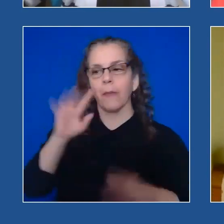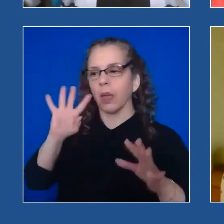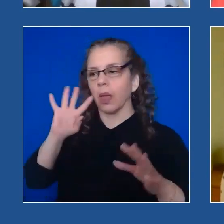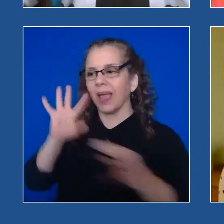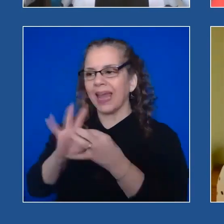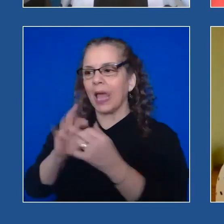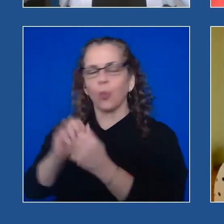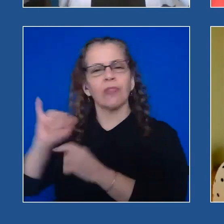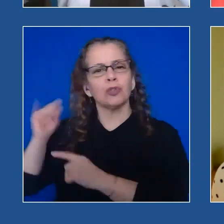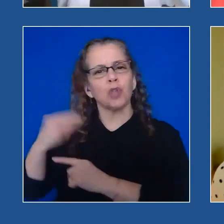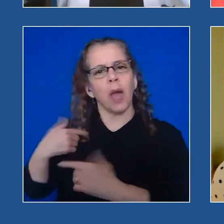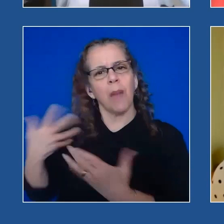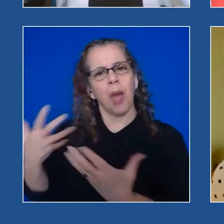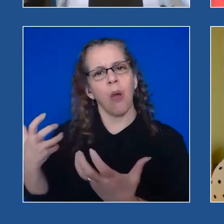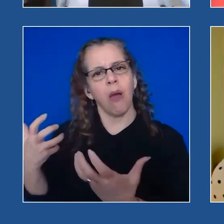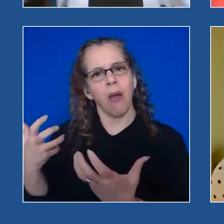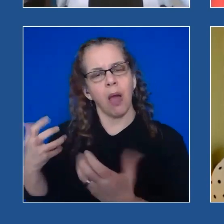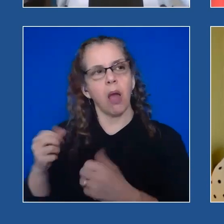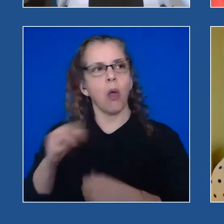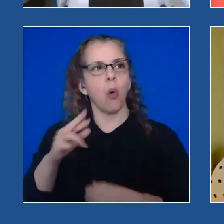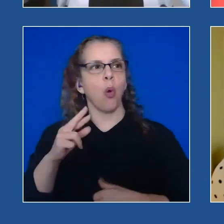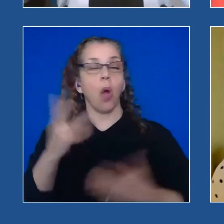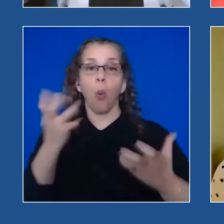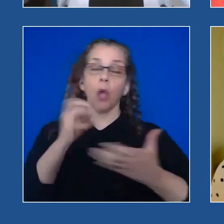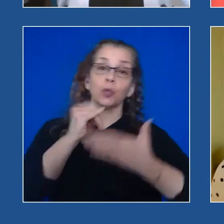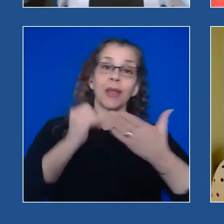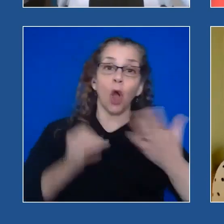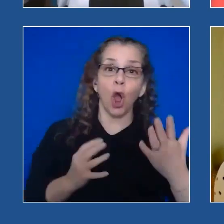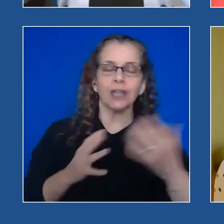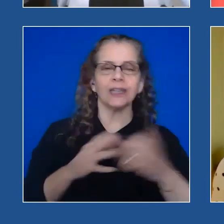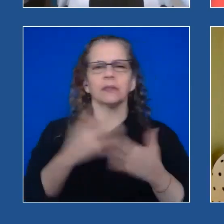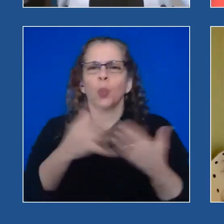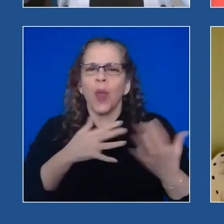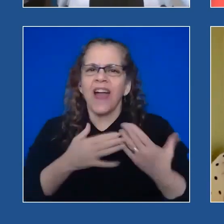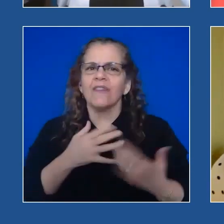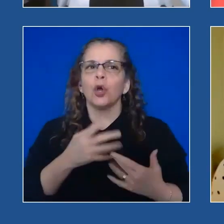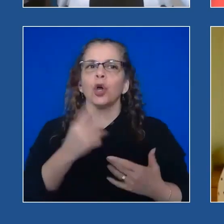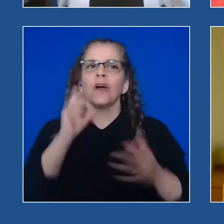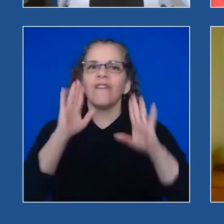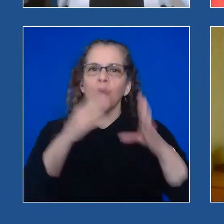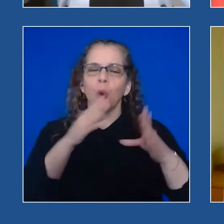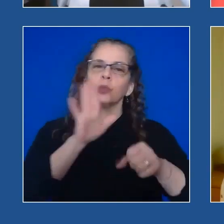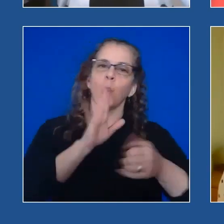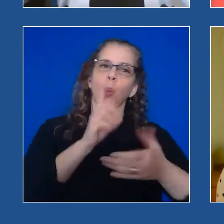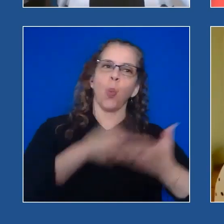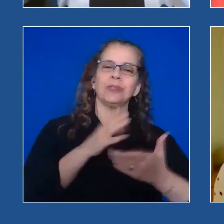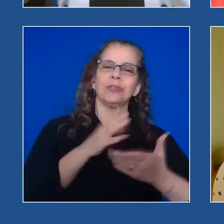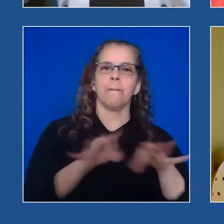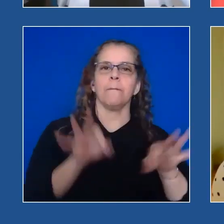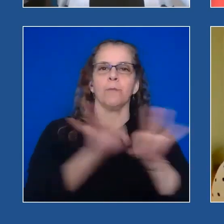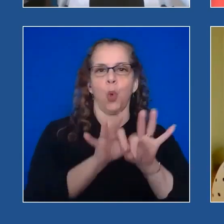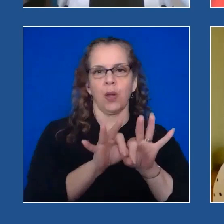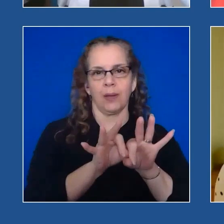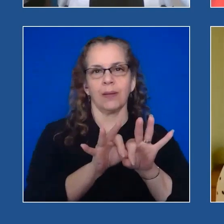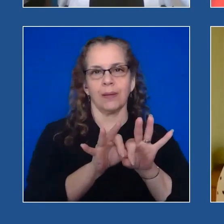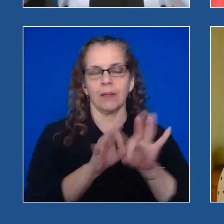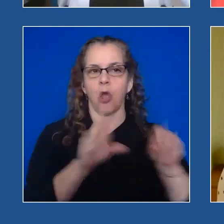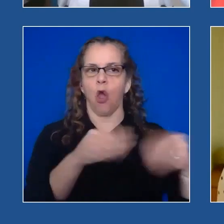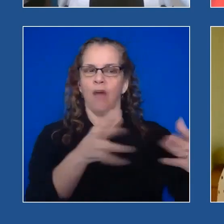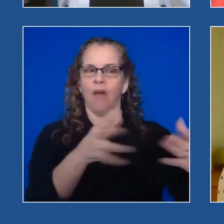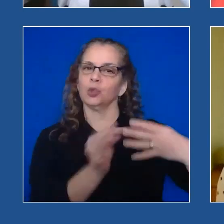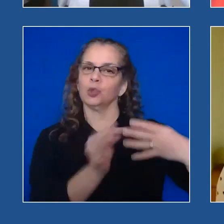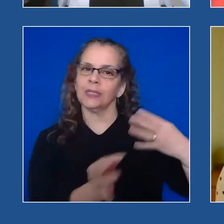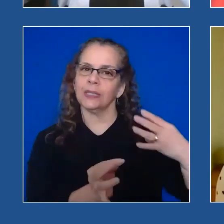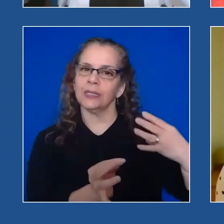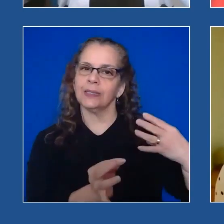this or that. And so starting from there and what's important in their life, building rapport, offering them choices, and